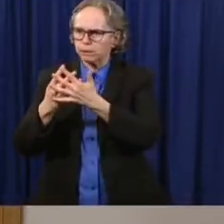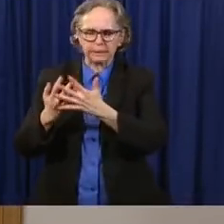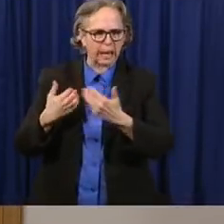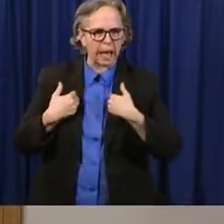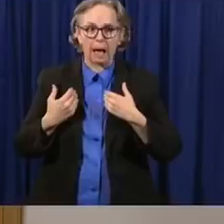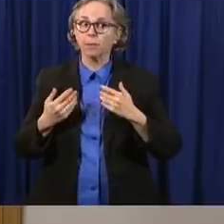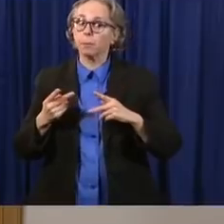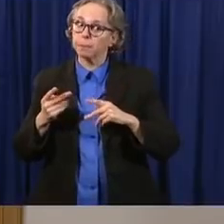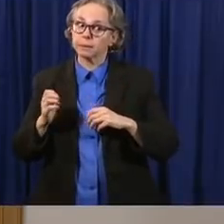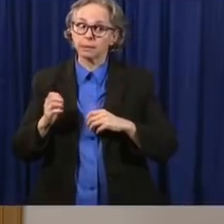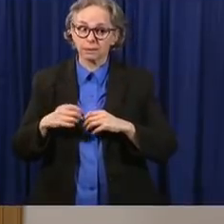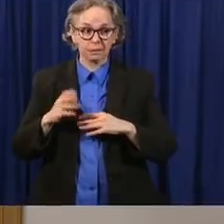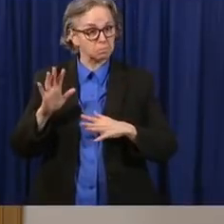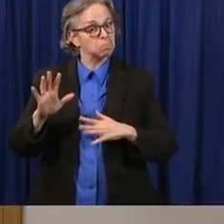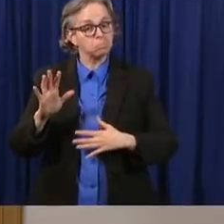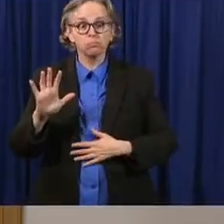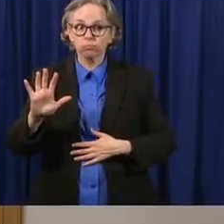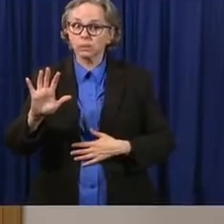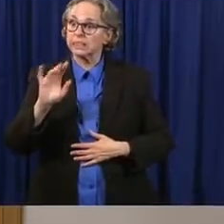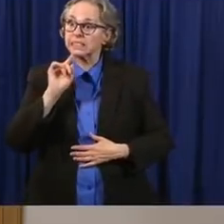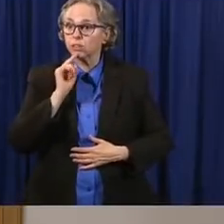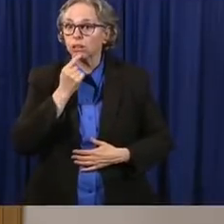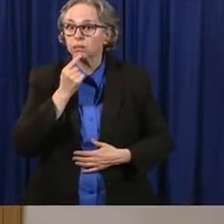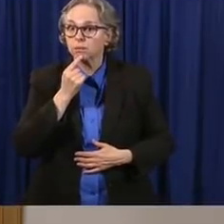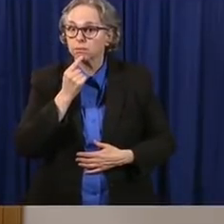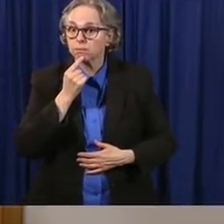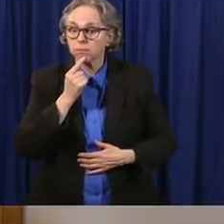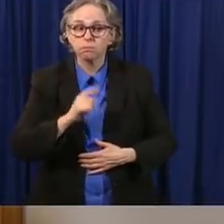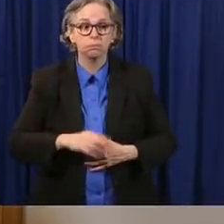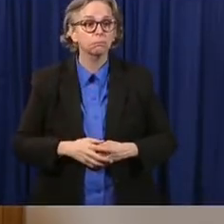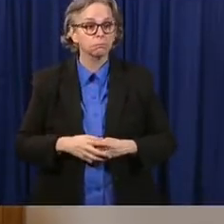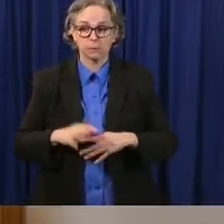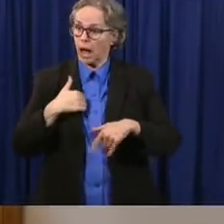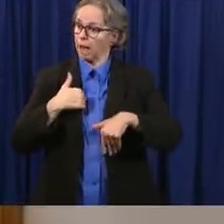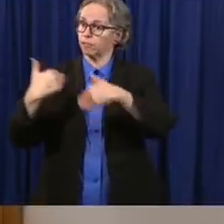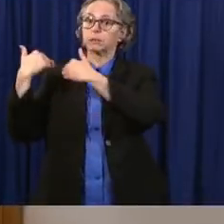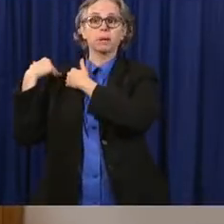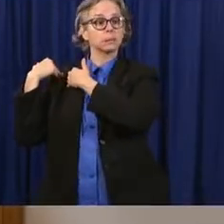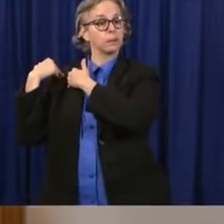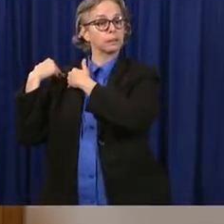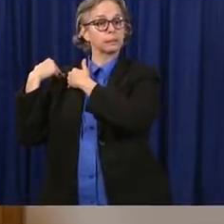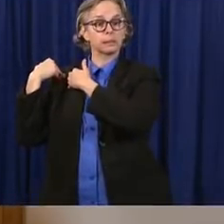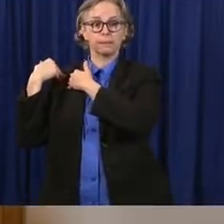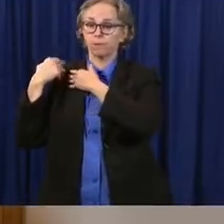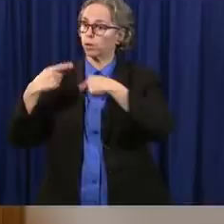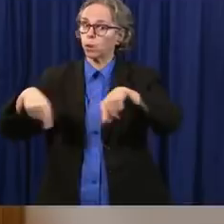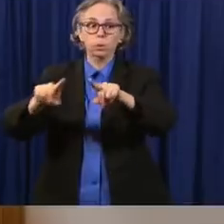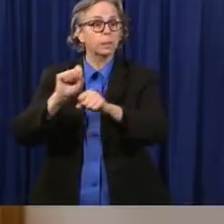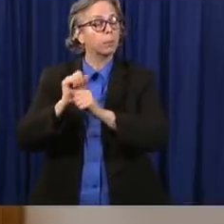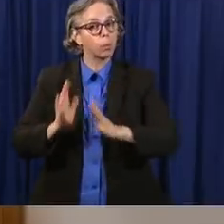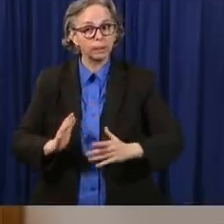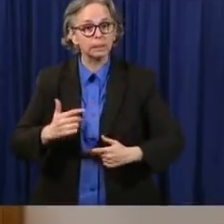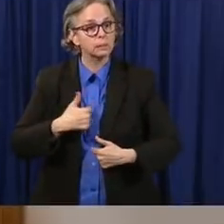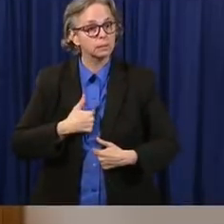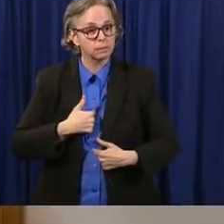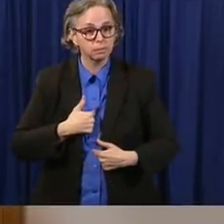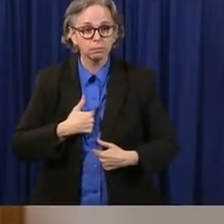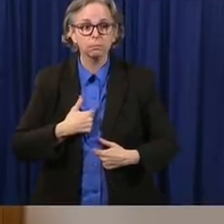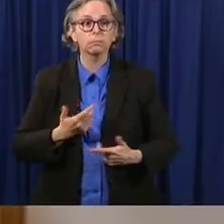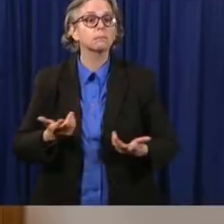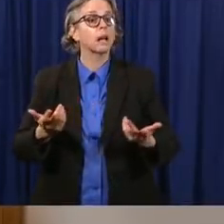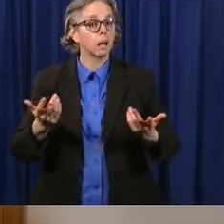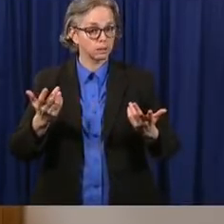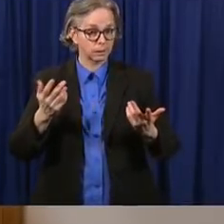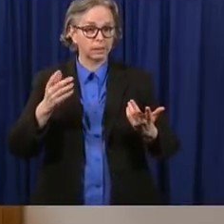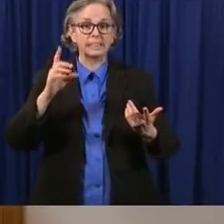seriously. We have a responsibility to the employees, TRC employees. We have responsibility to